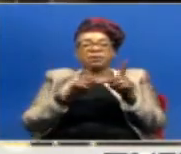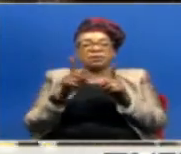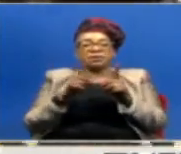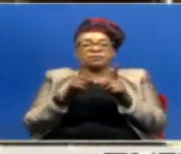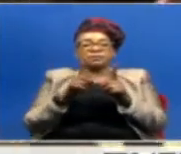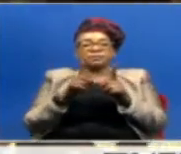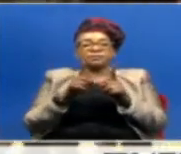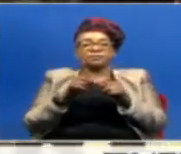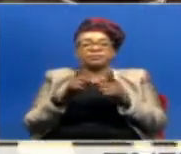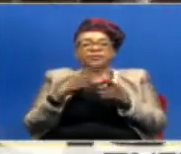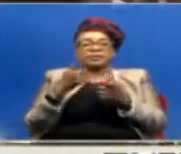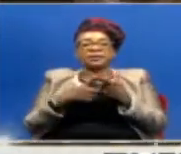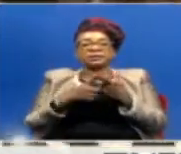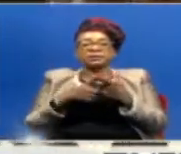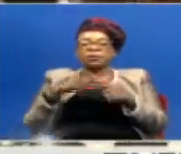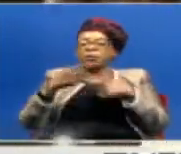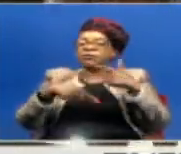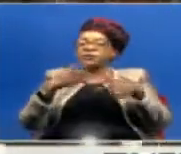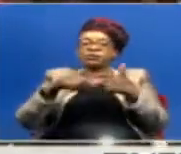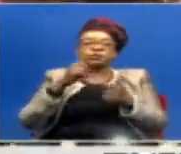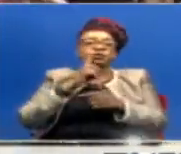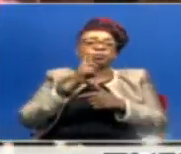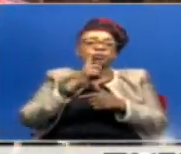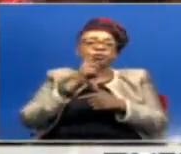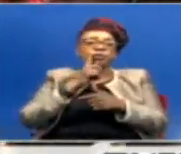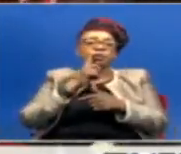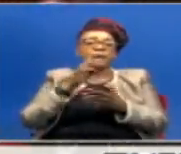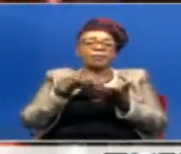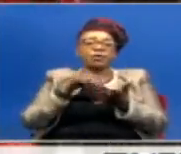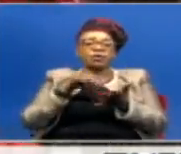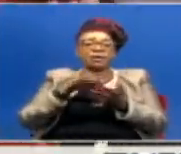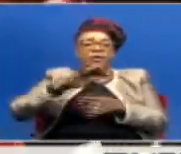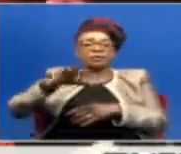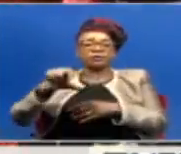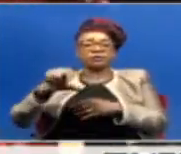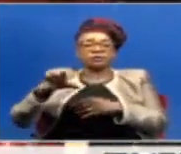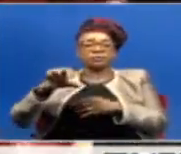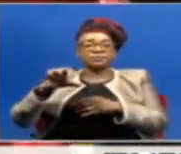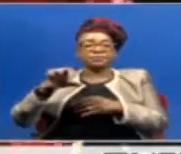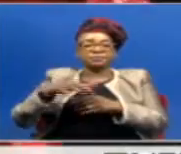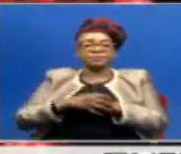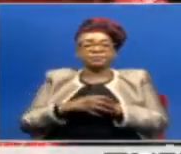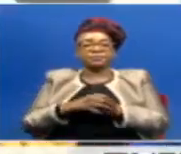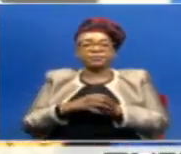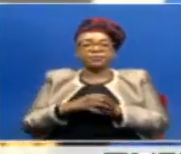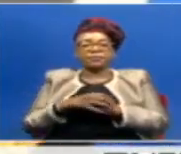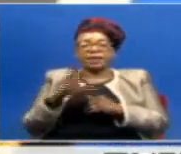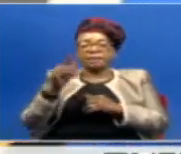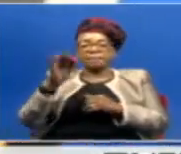tour continues tomorrow in Migori County. Bernard Ojuang, NTV.